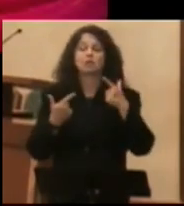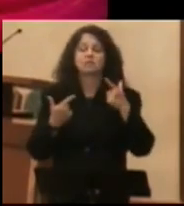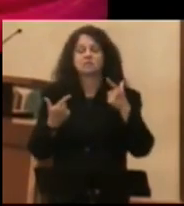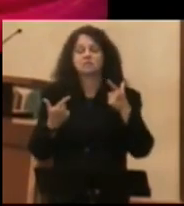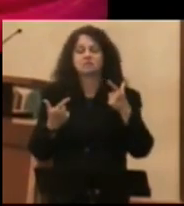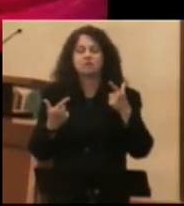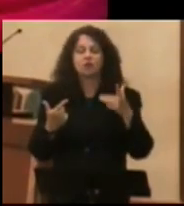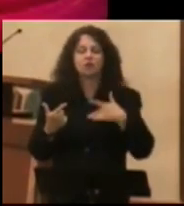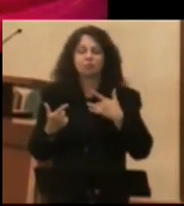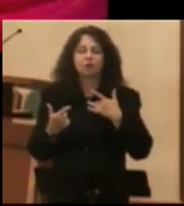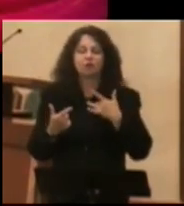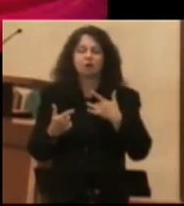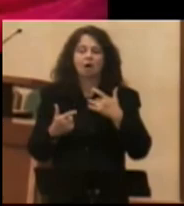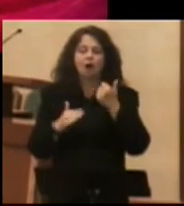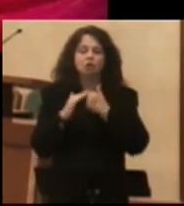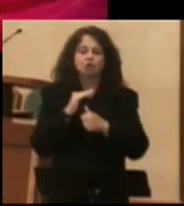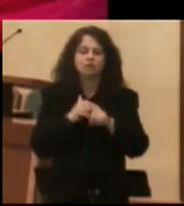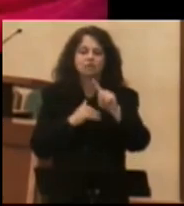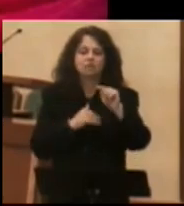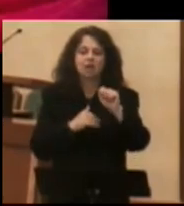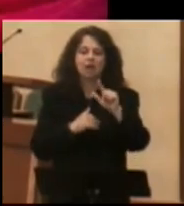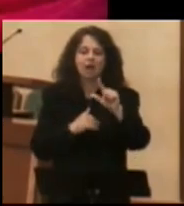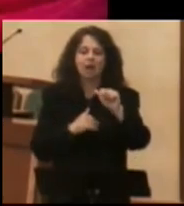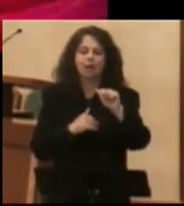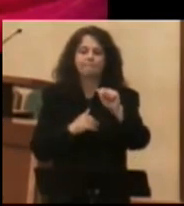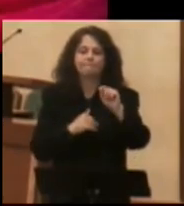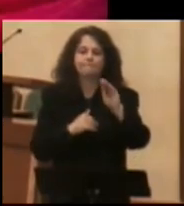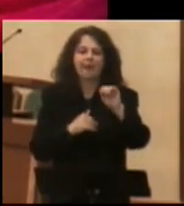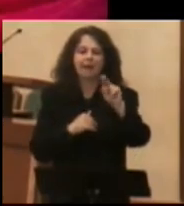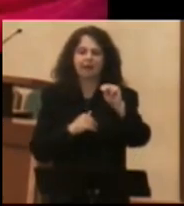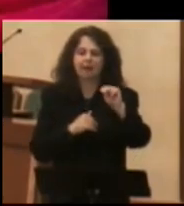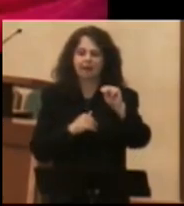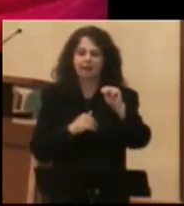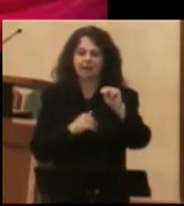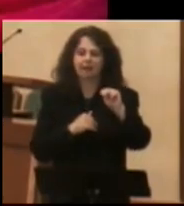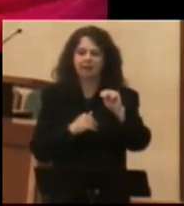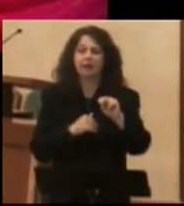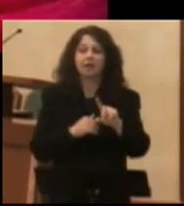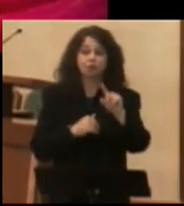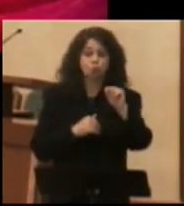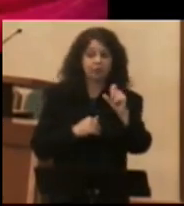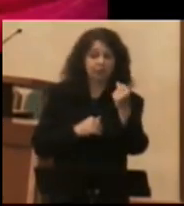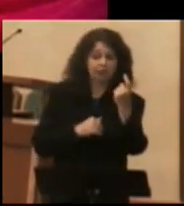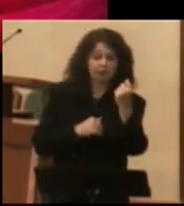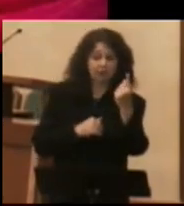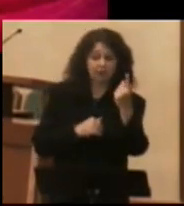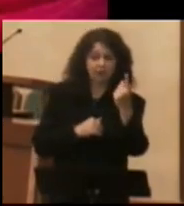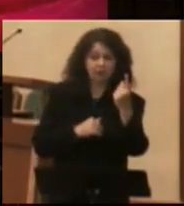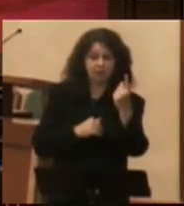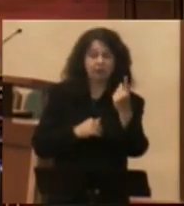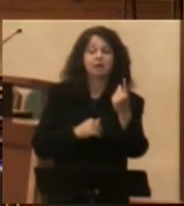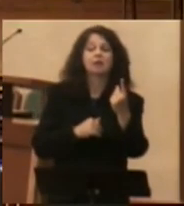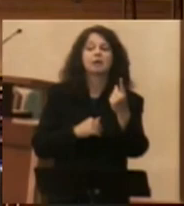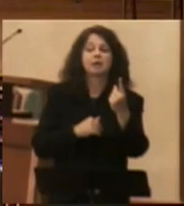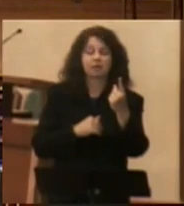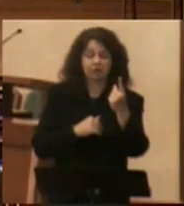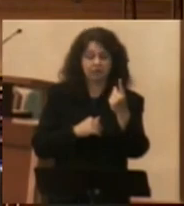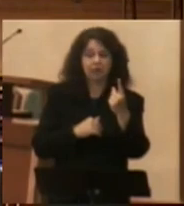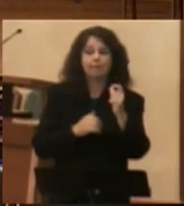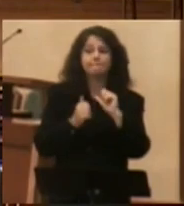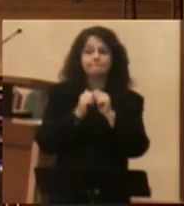Pakistan. In 2011, the Taliban passed an edict